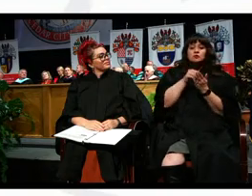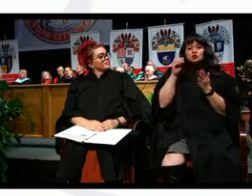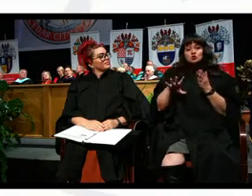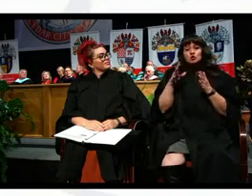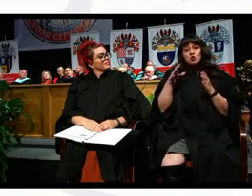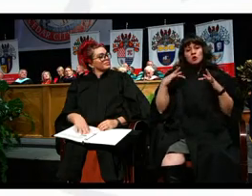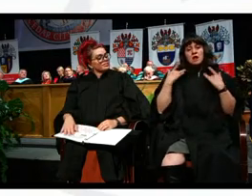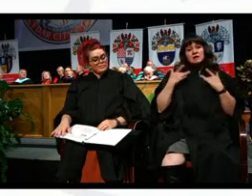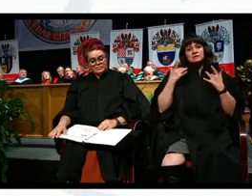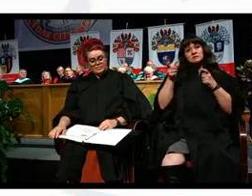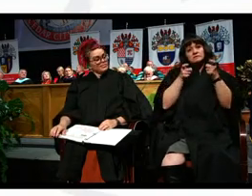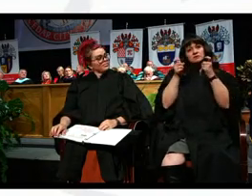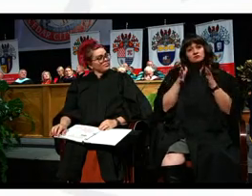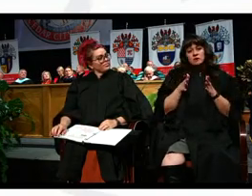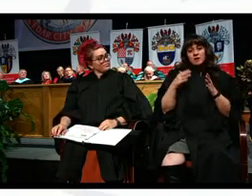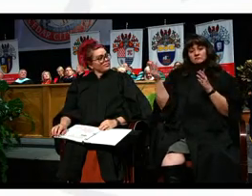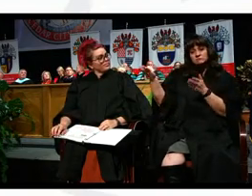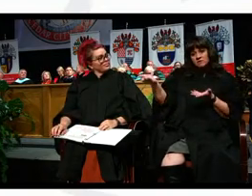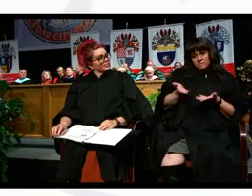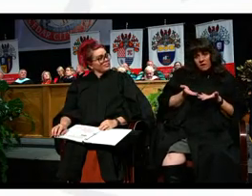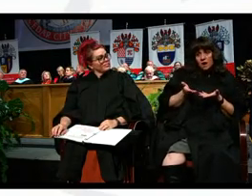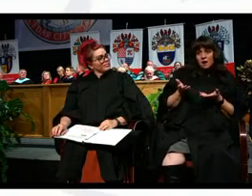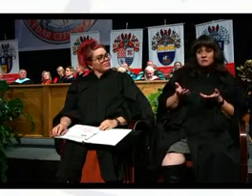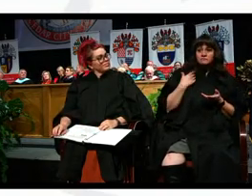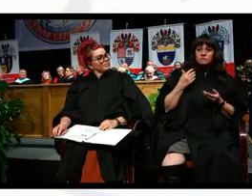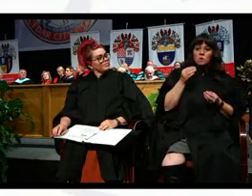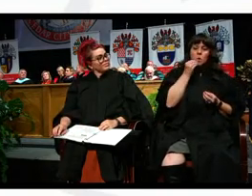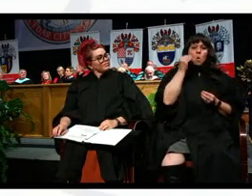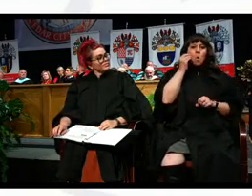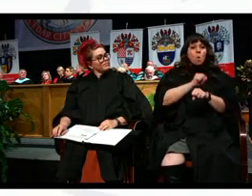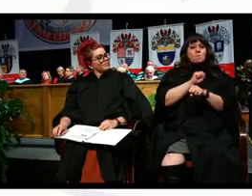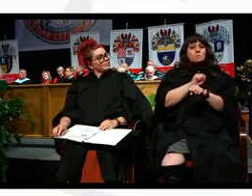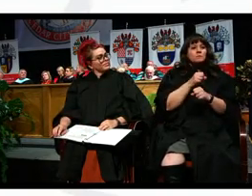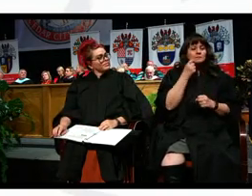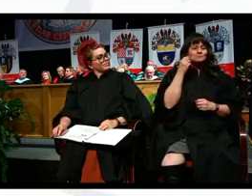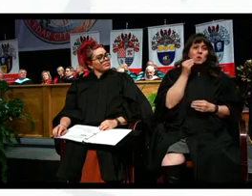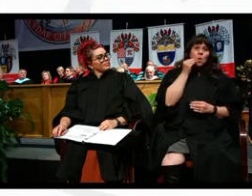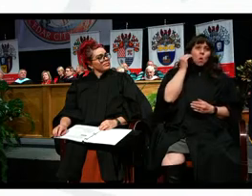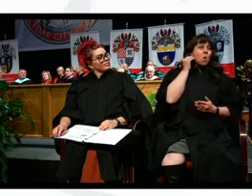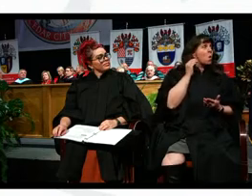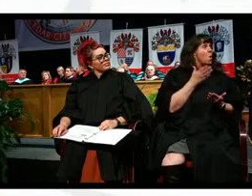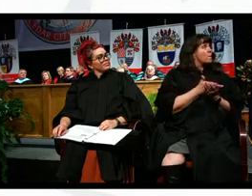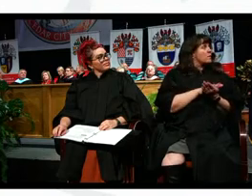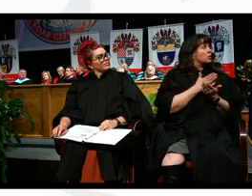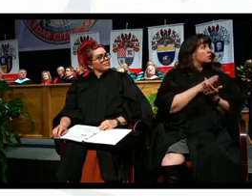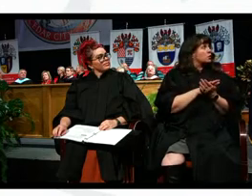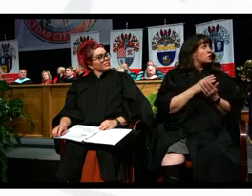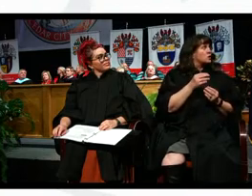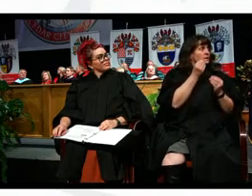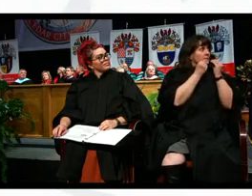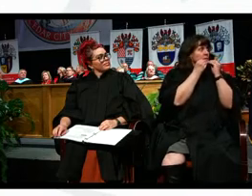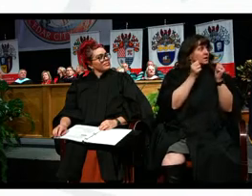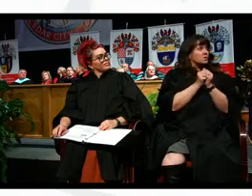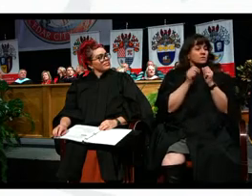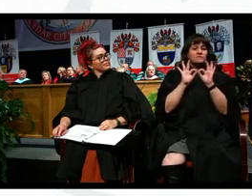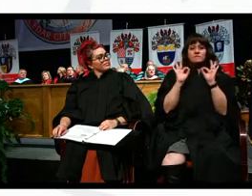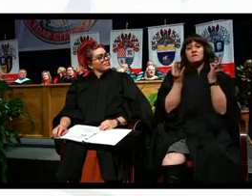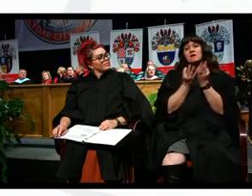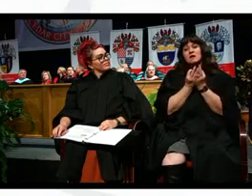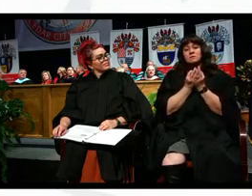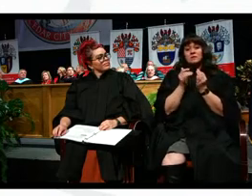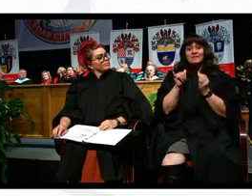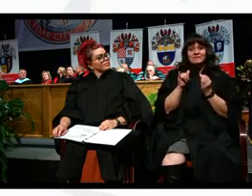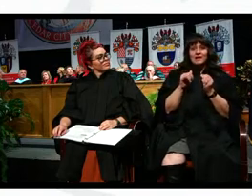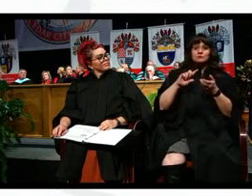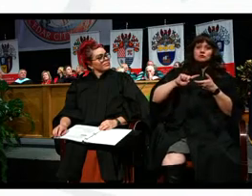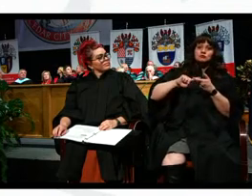invited the group over for a home-cooked meal with his family. That evening was the beginning of a 46-year friendship with SUU, the